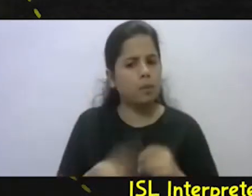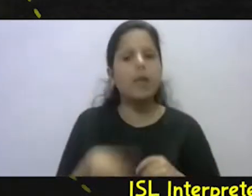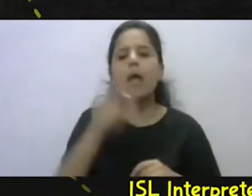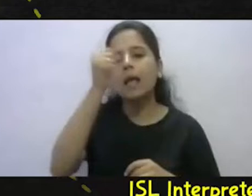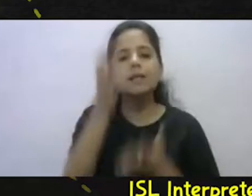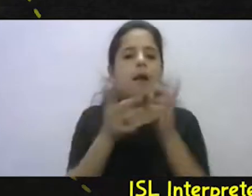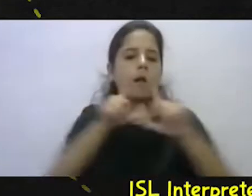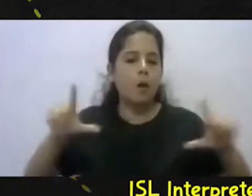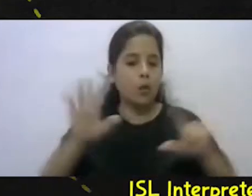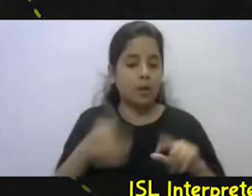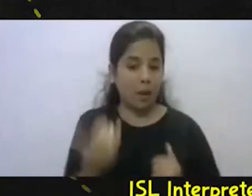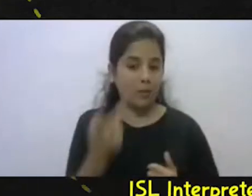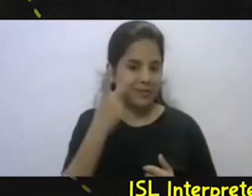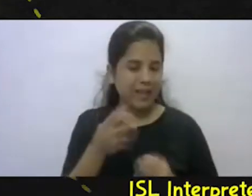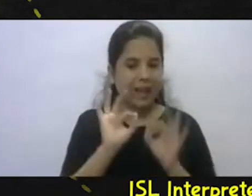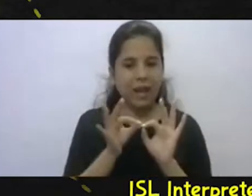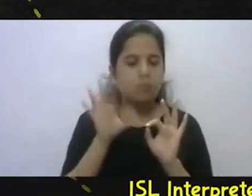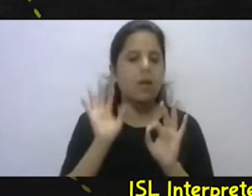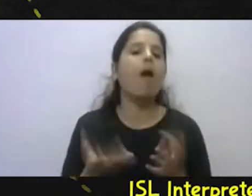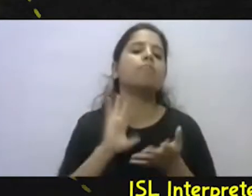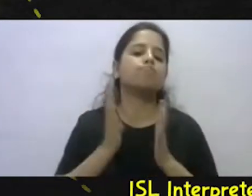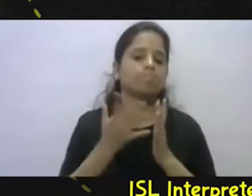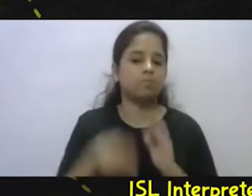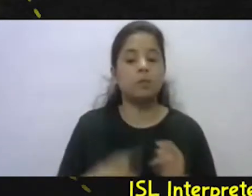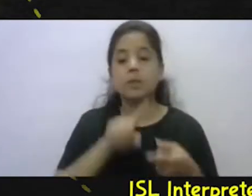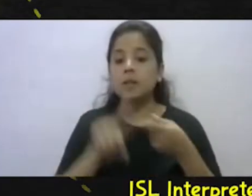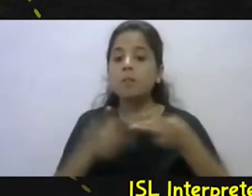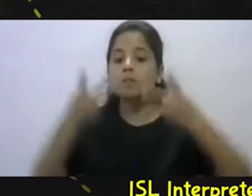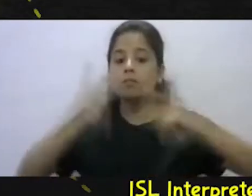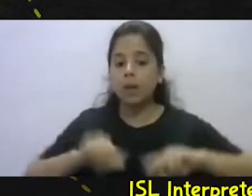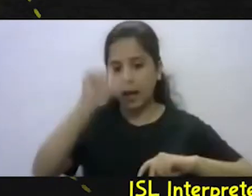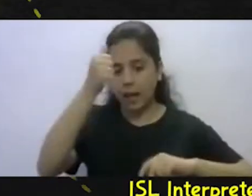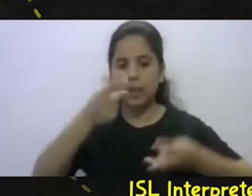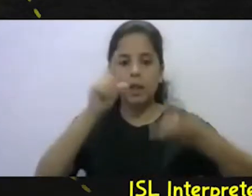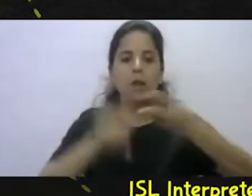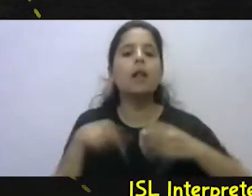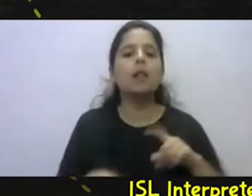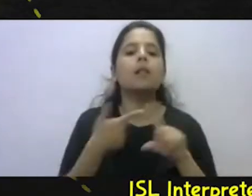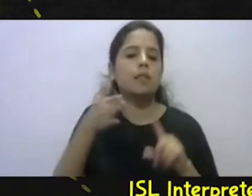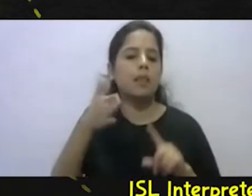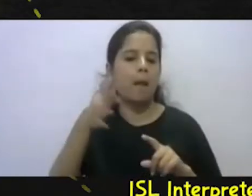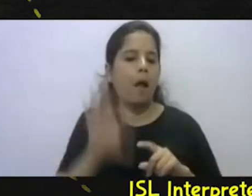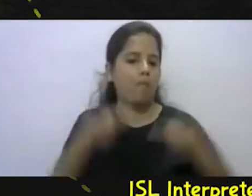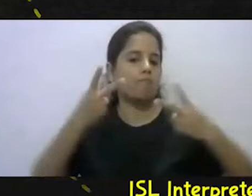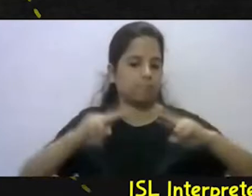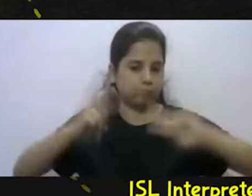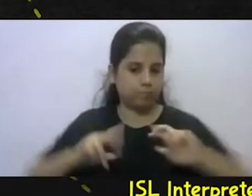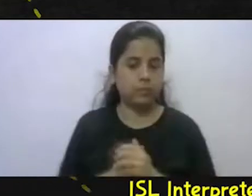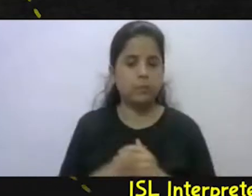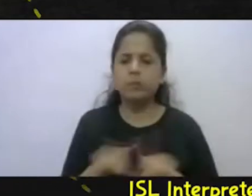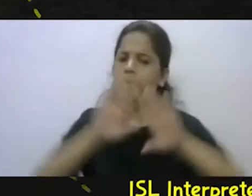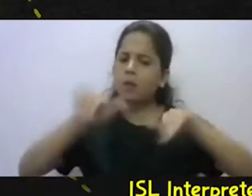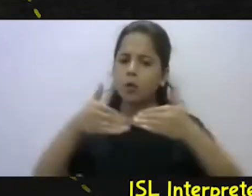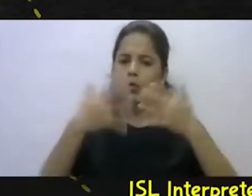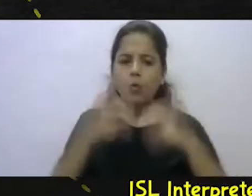Language, as you can see on screen. It's also being translated into Hindi and Tamil. So let me just start by introducing